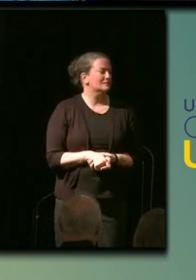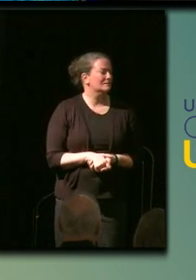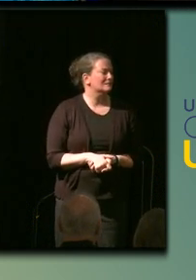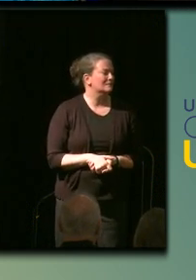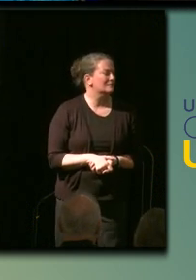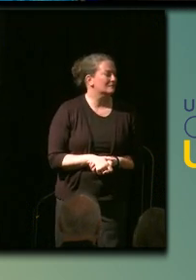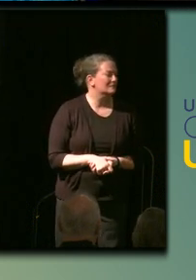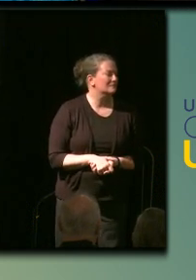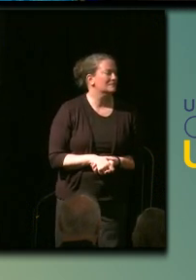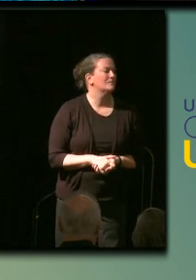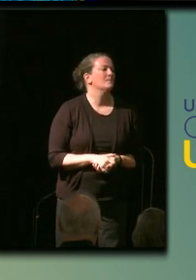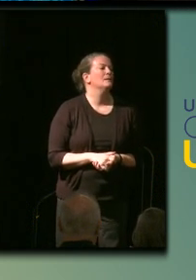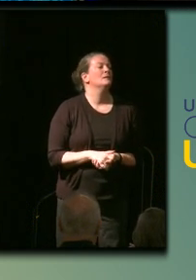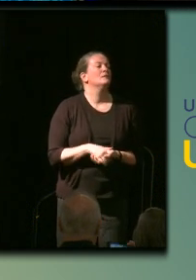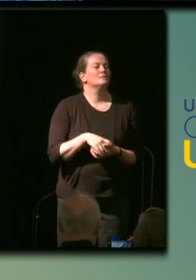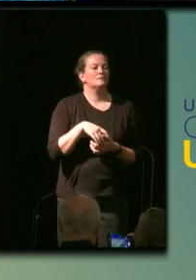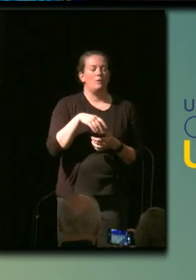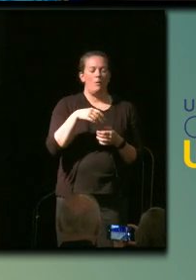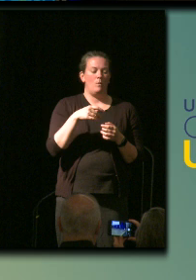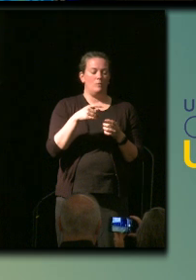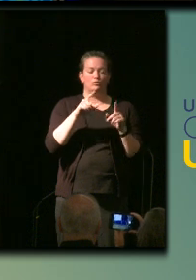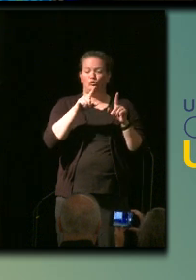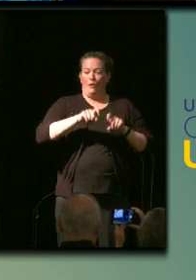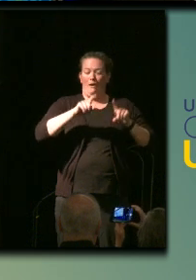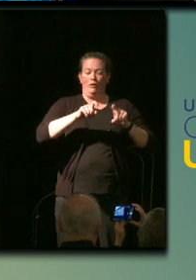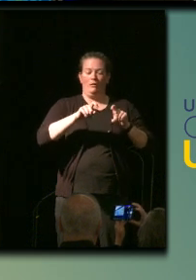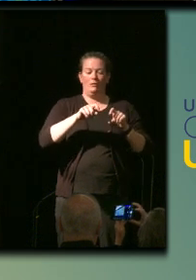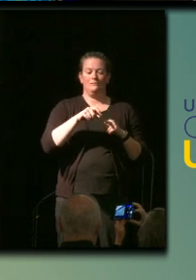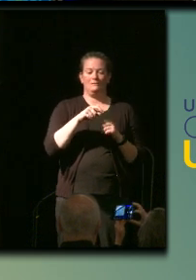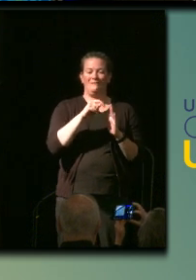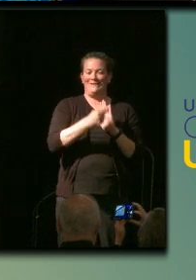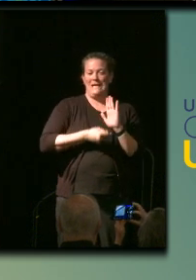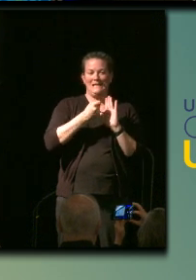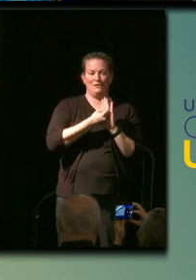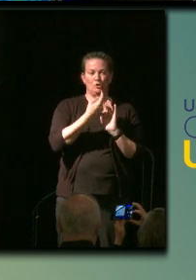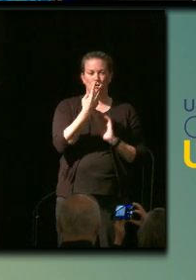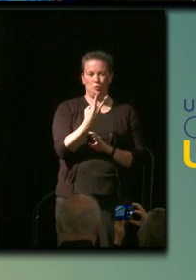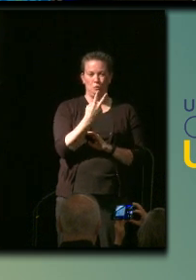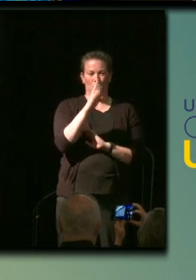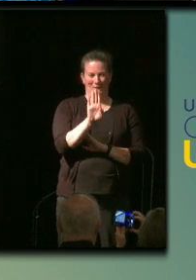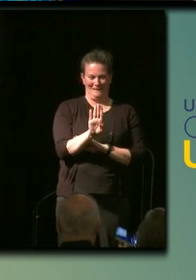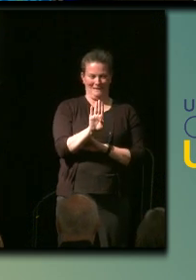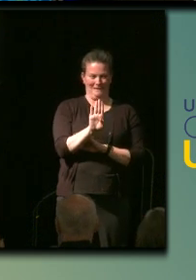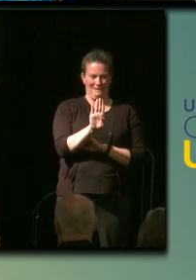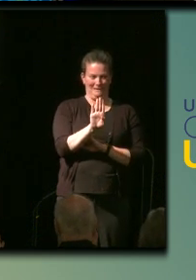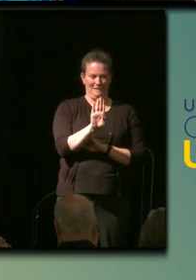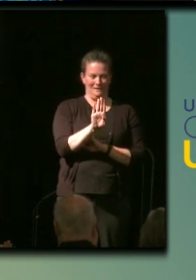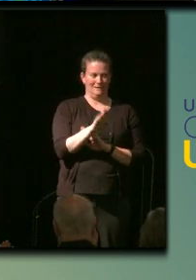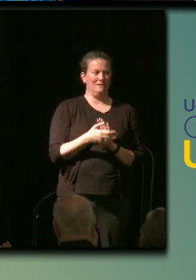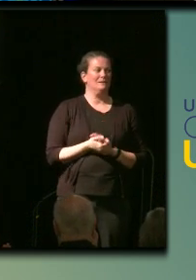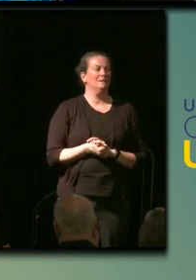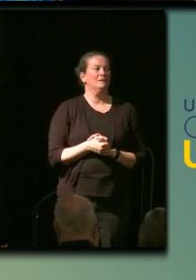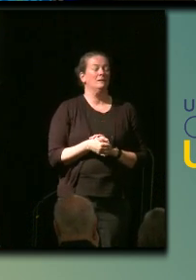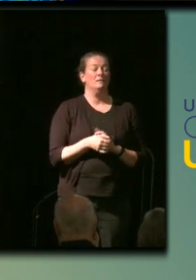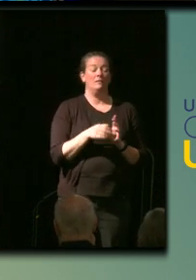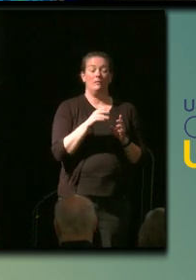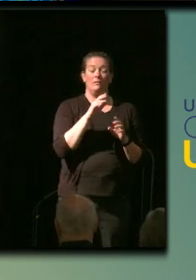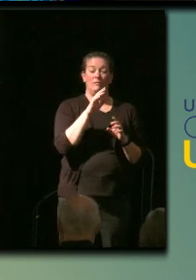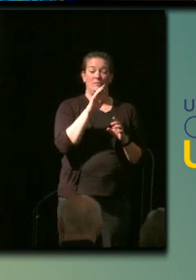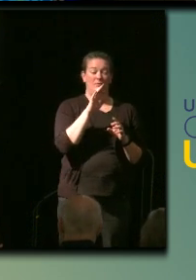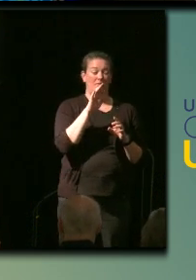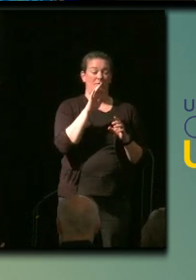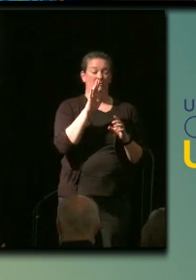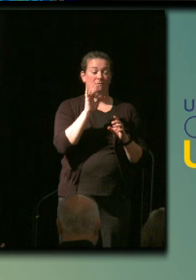really we want to talk about the phase 2b trial as the most important. As far as I know, it's the largest trial ever conducted of a new drug in RP.